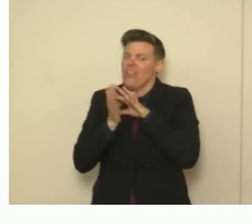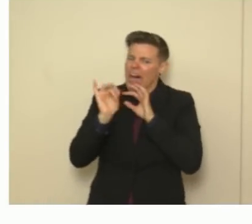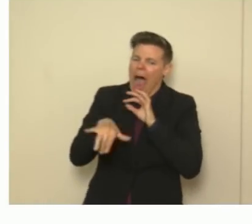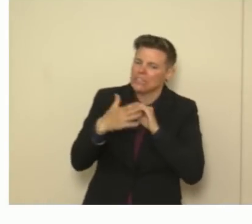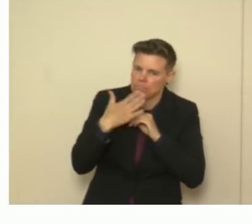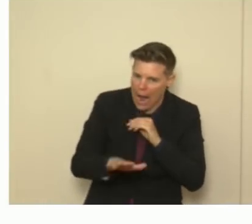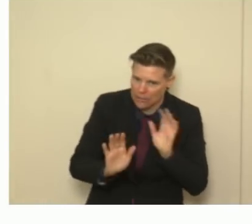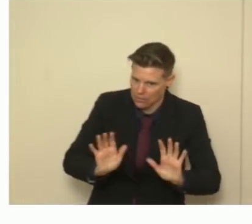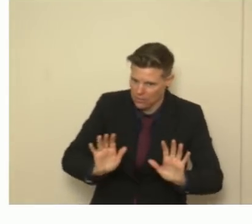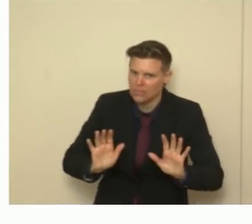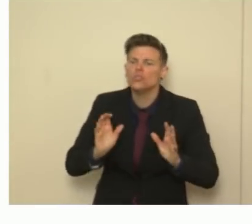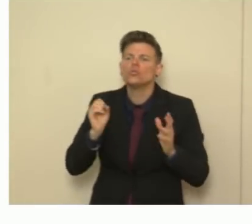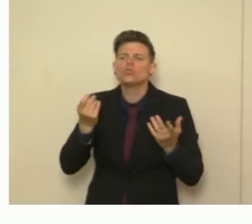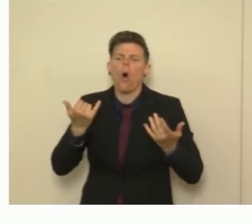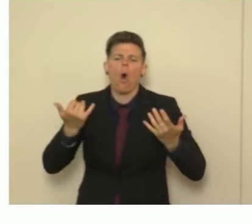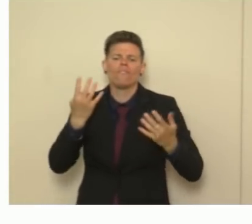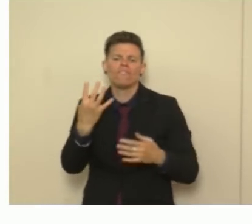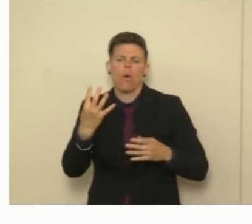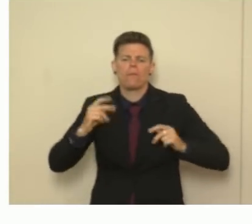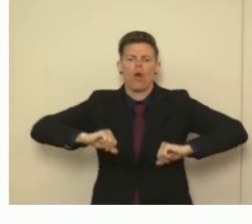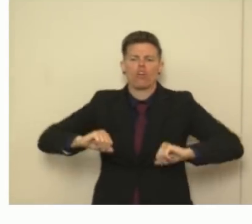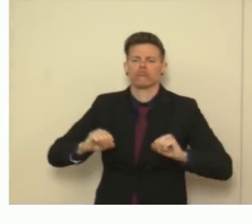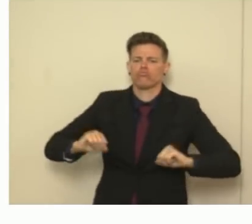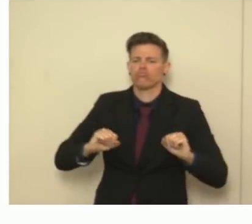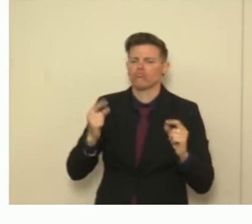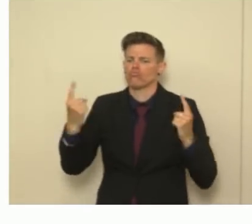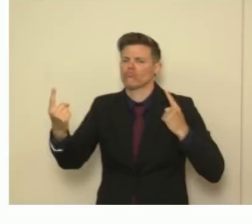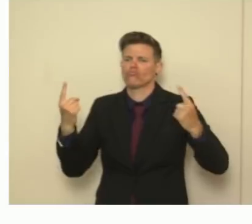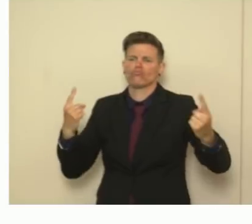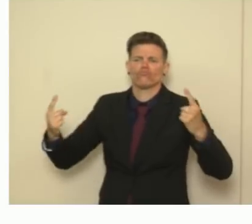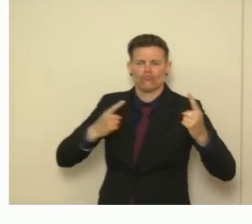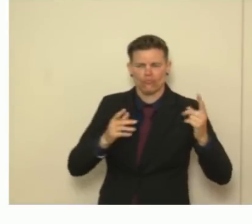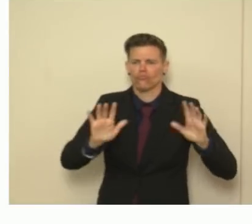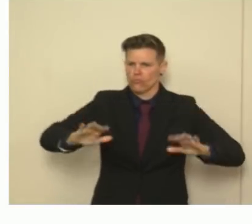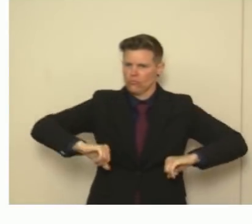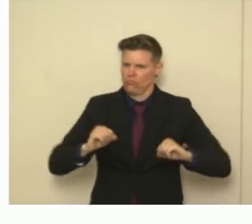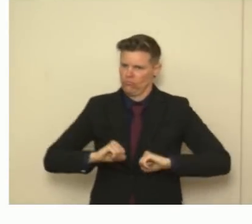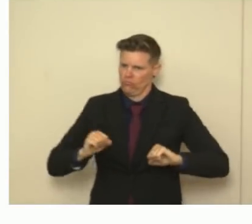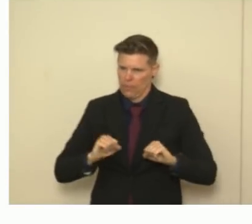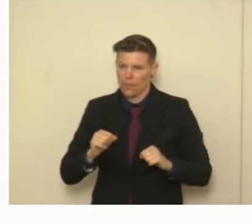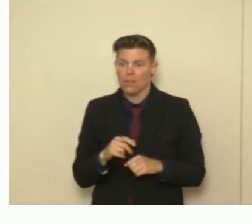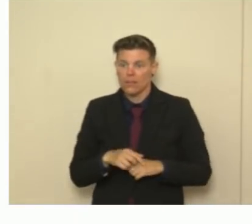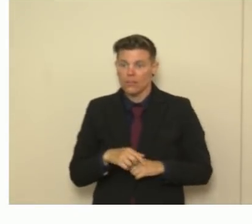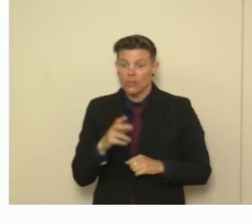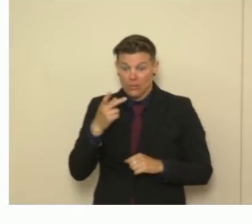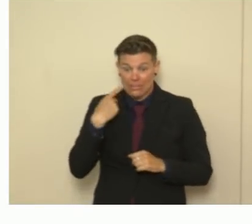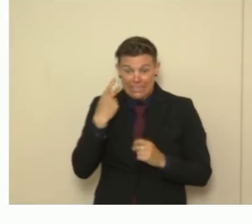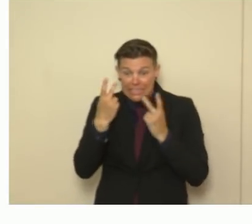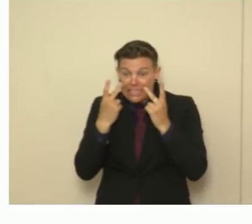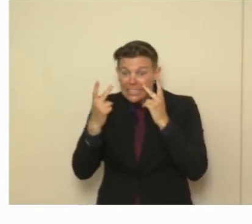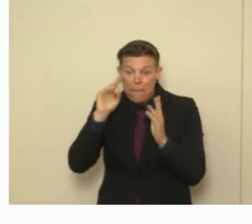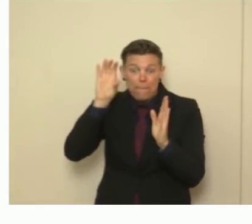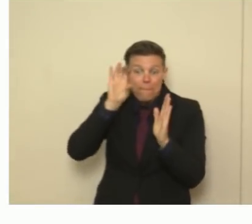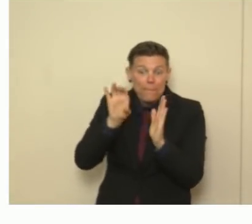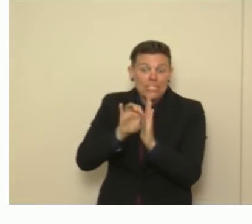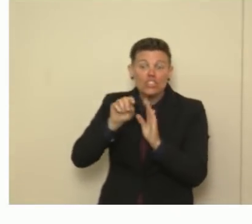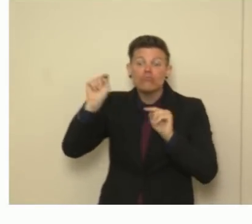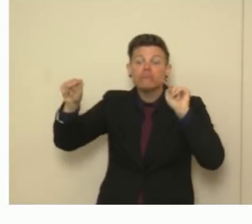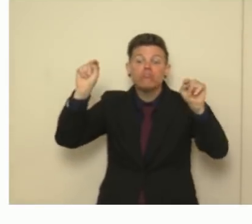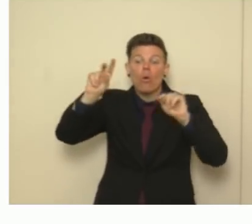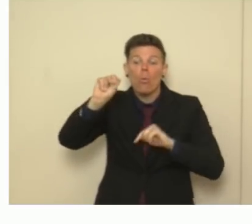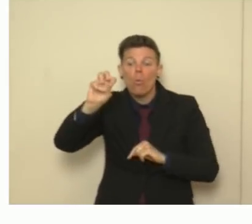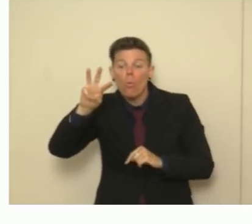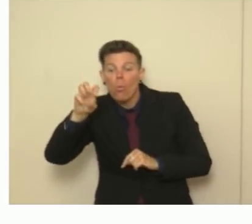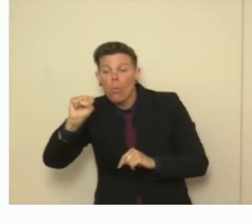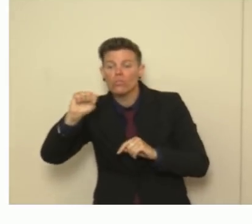that 4-person limit. There are lots of crowds out there. There's photos in the news, not just all over the country, but here in New Mexico. And the